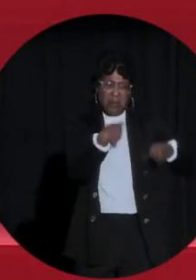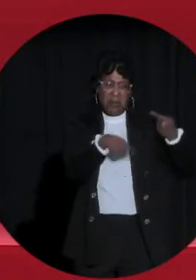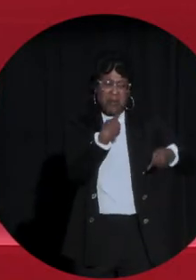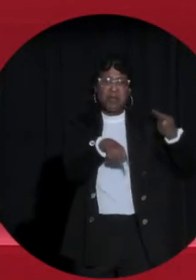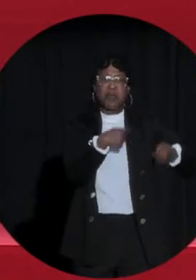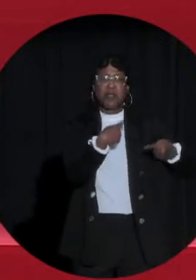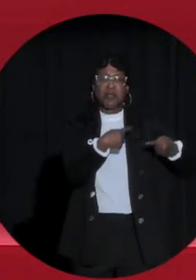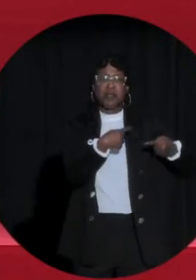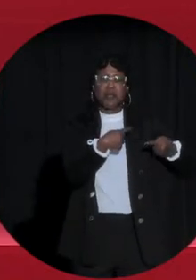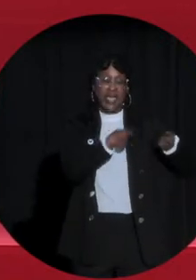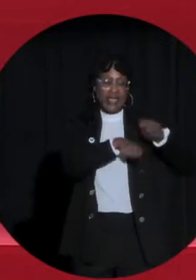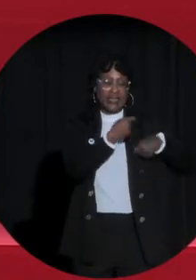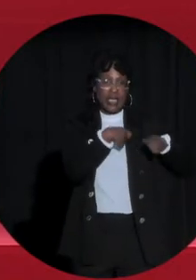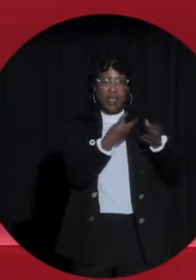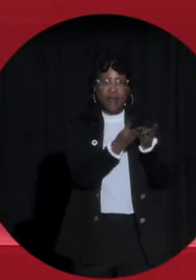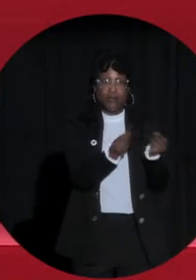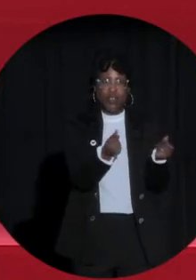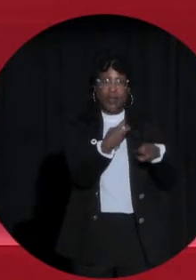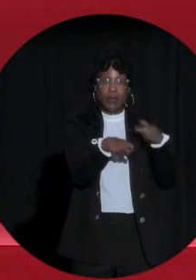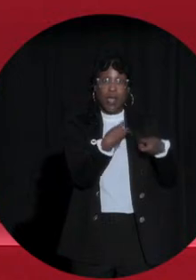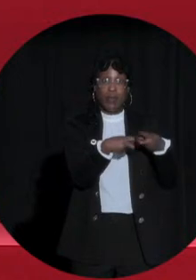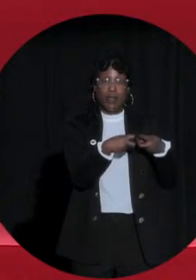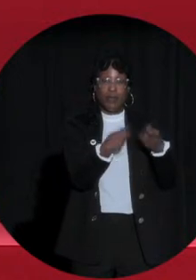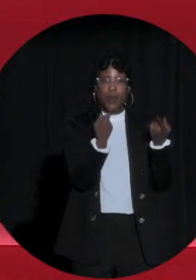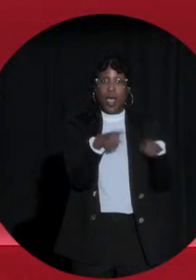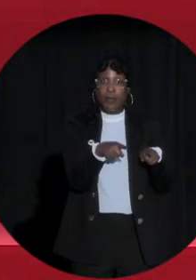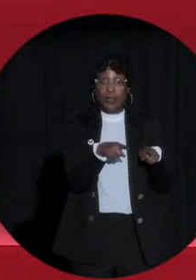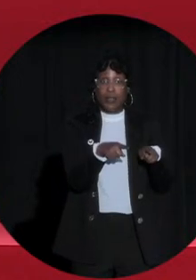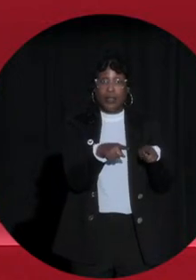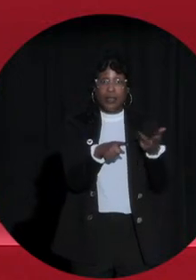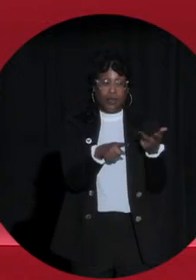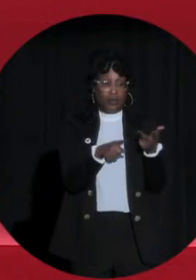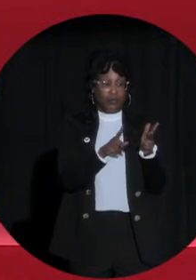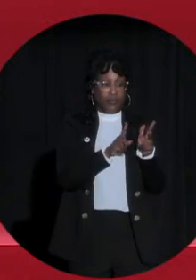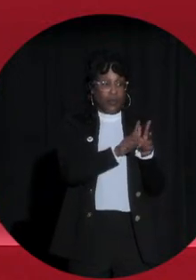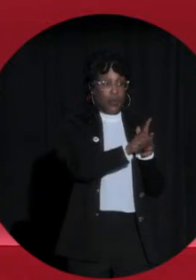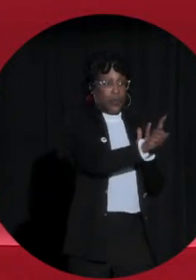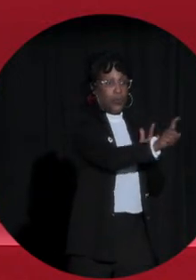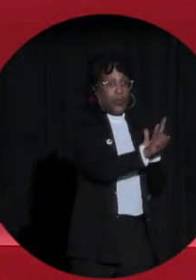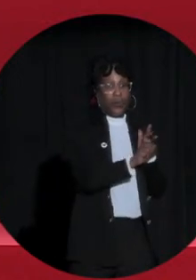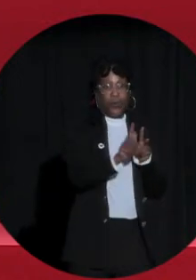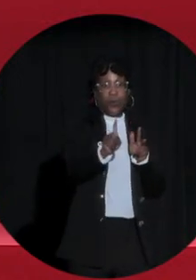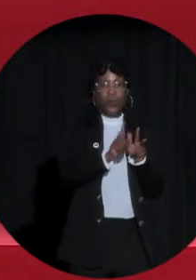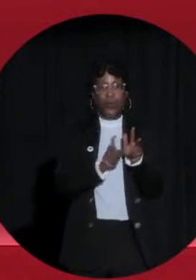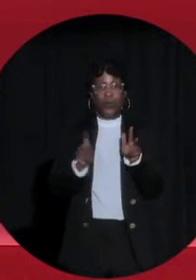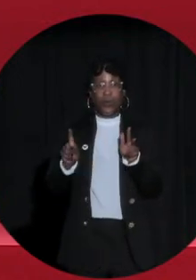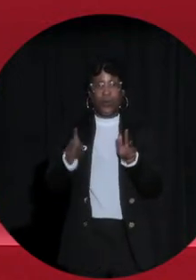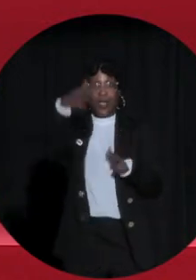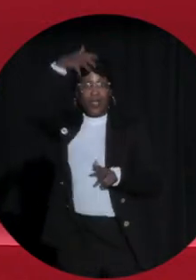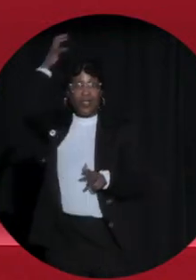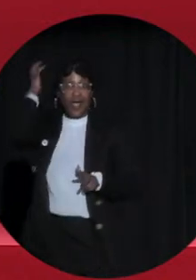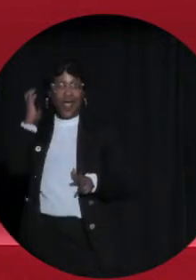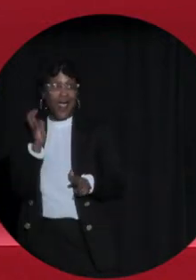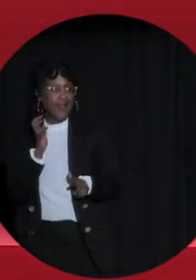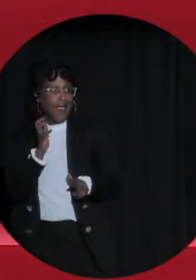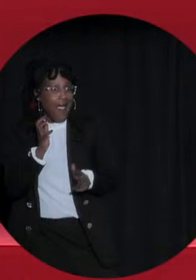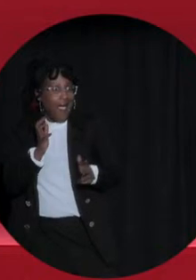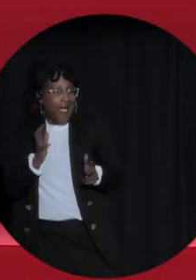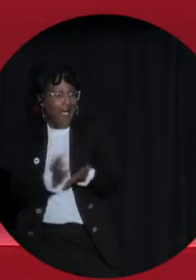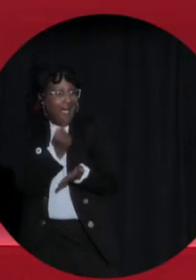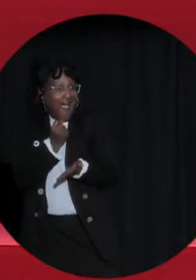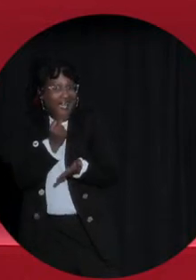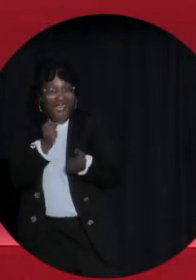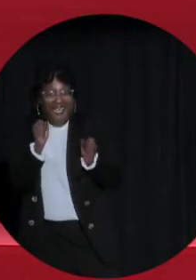went their separate way. The stalking lion couldn't believe his luck. And as soon as the